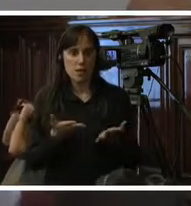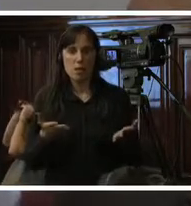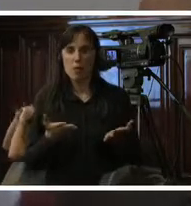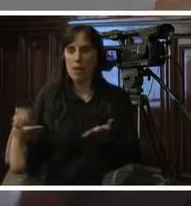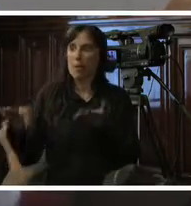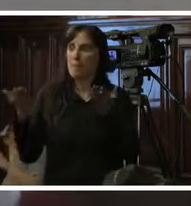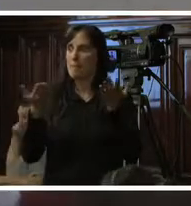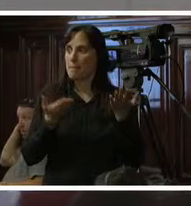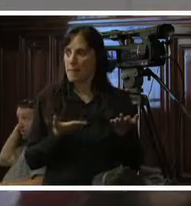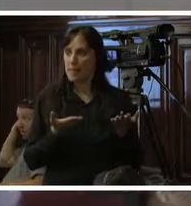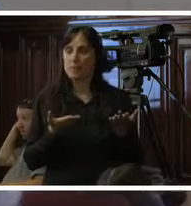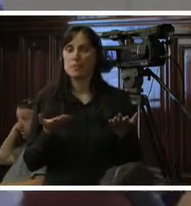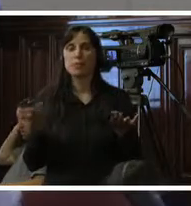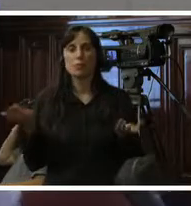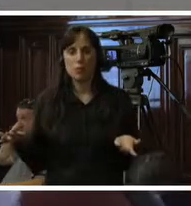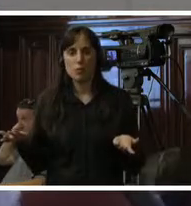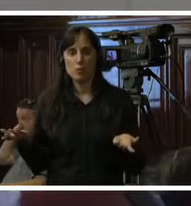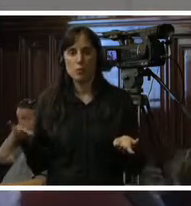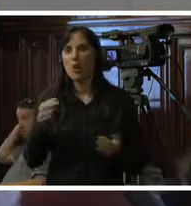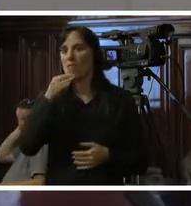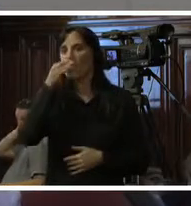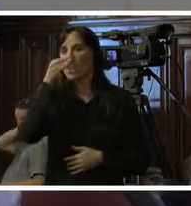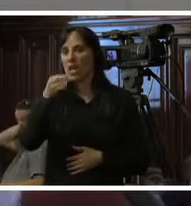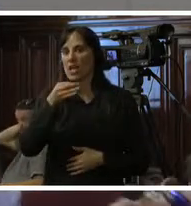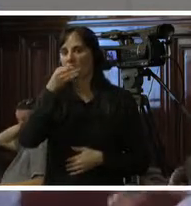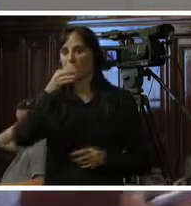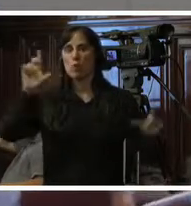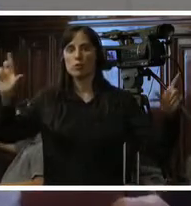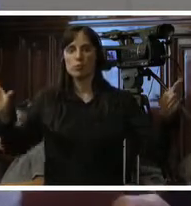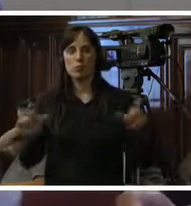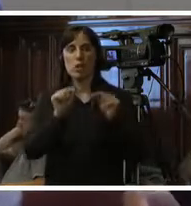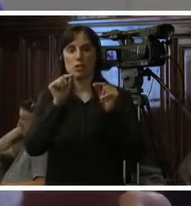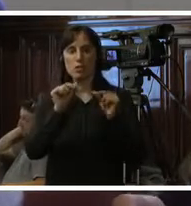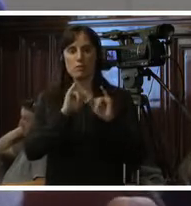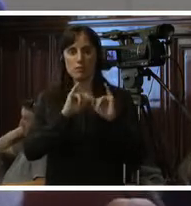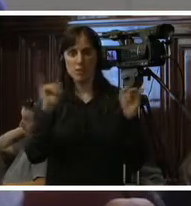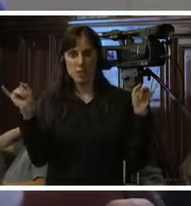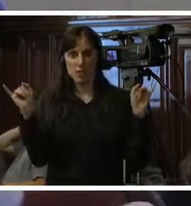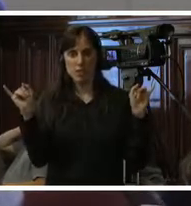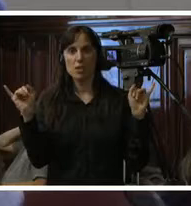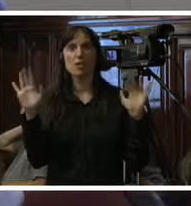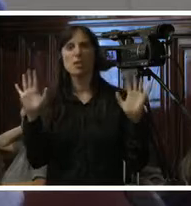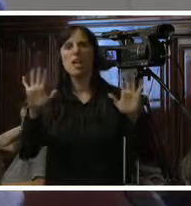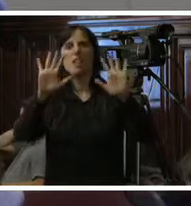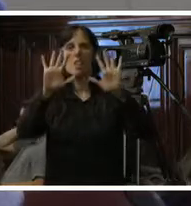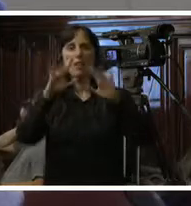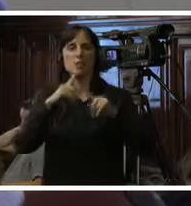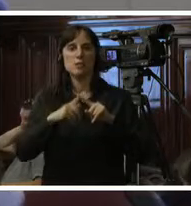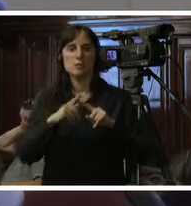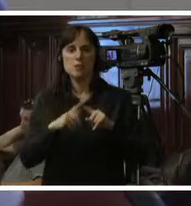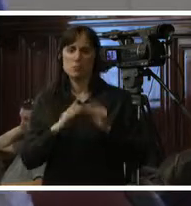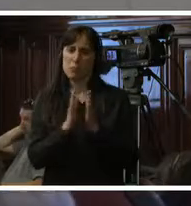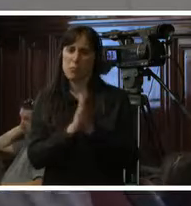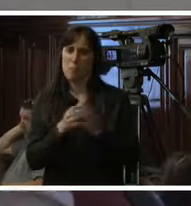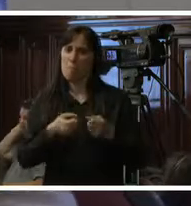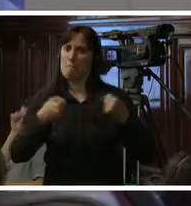final closing statement. You can have 10 minutes, but no longer, if you